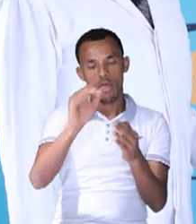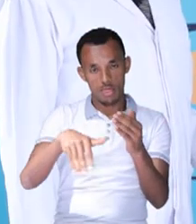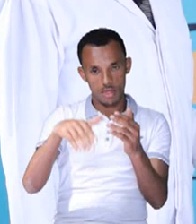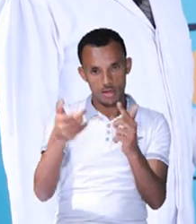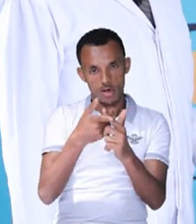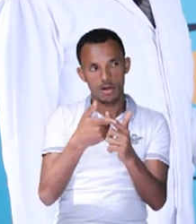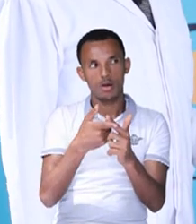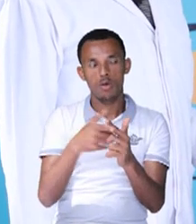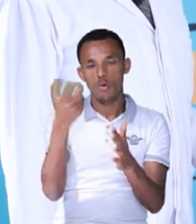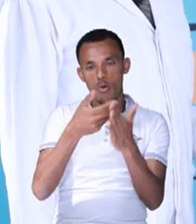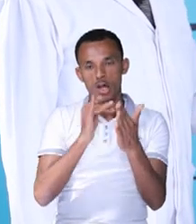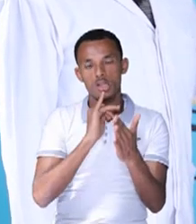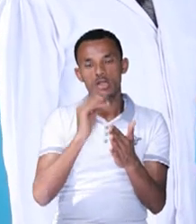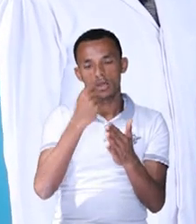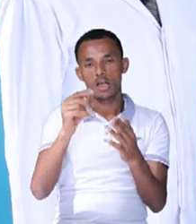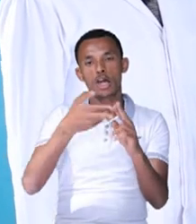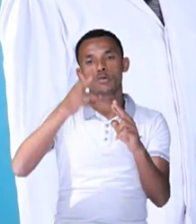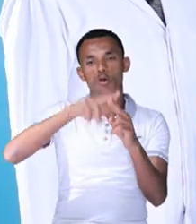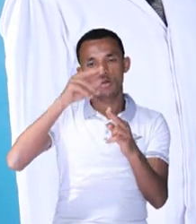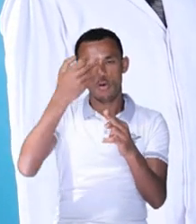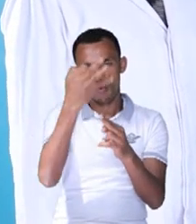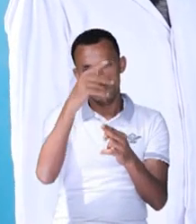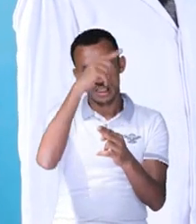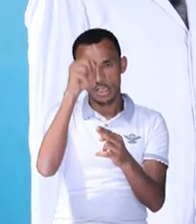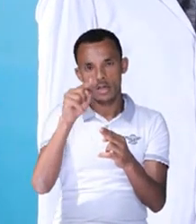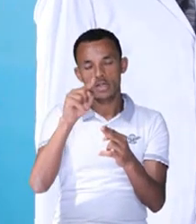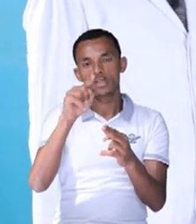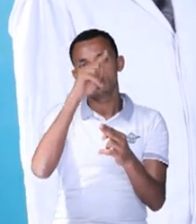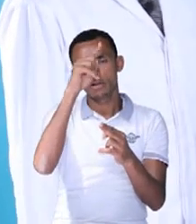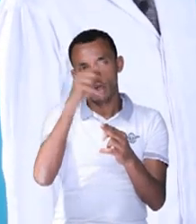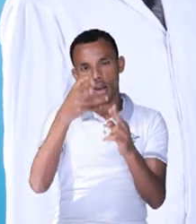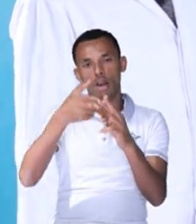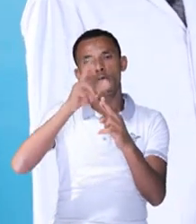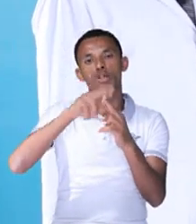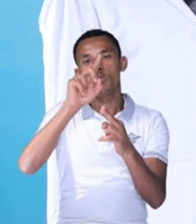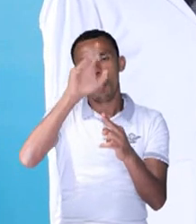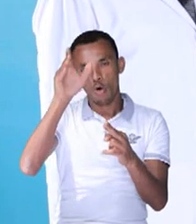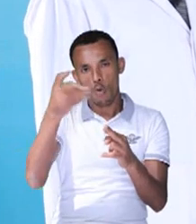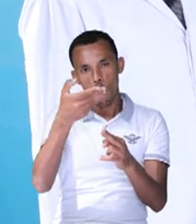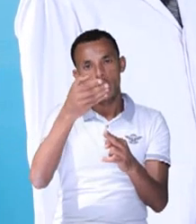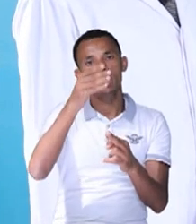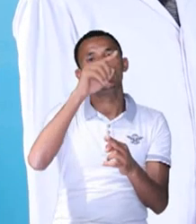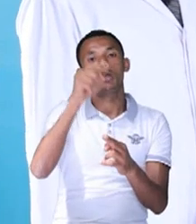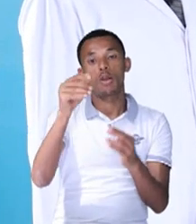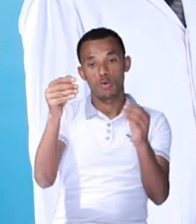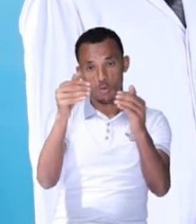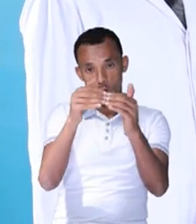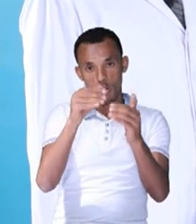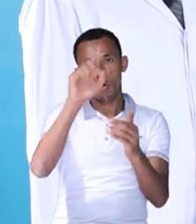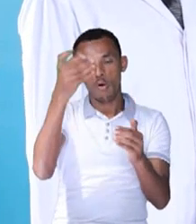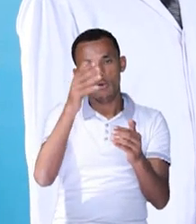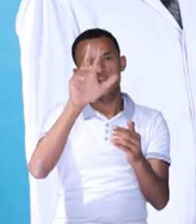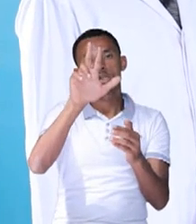Second, what is the reciprocal of Z? Z inverse. 1 over Z, which is equal to 1 over